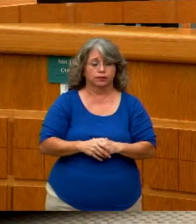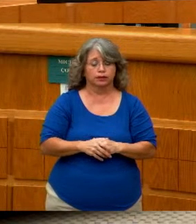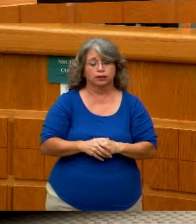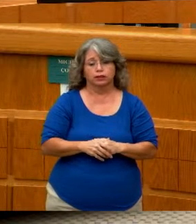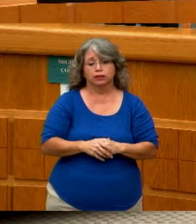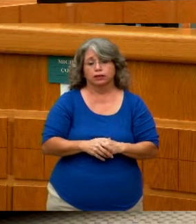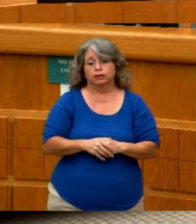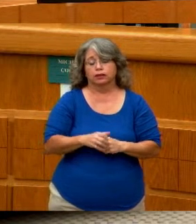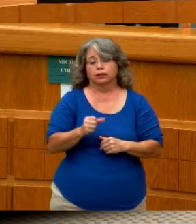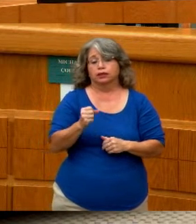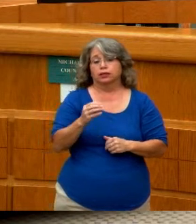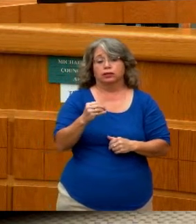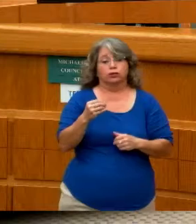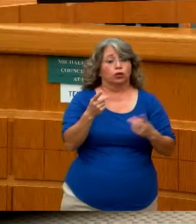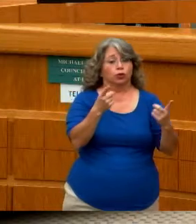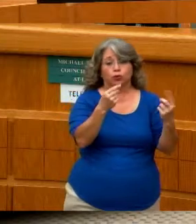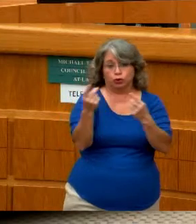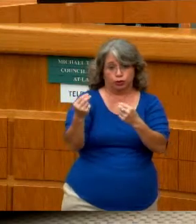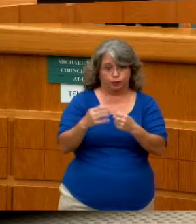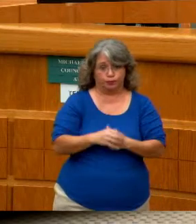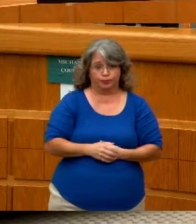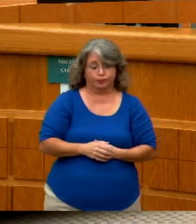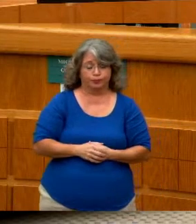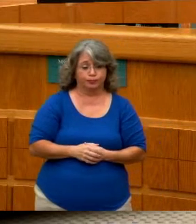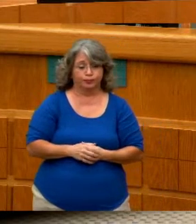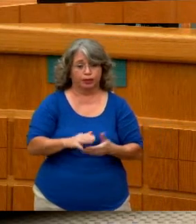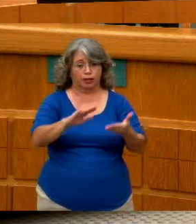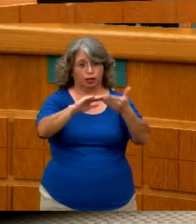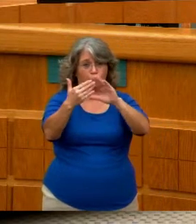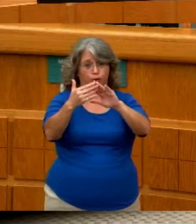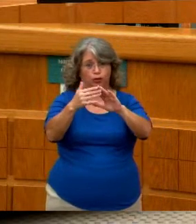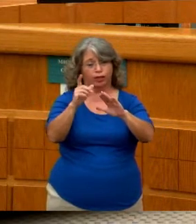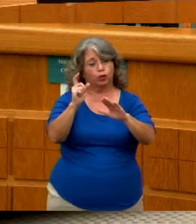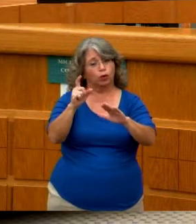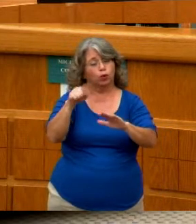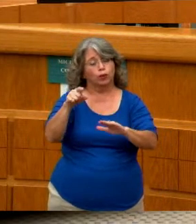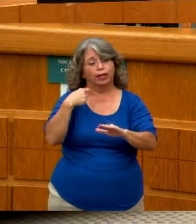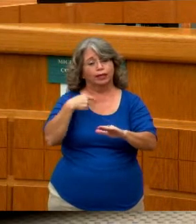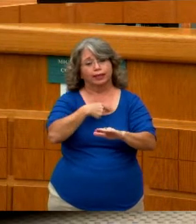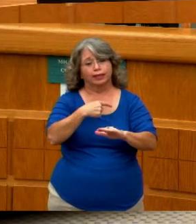far more than any other weeks. So, what do we need to do?